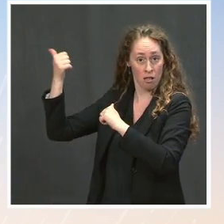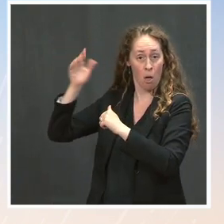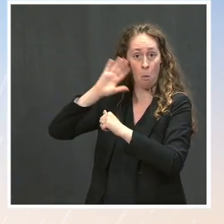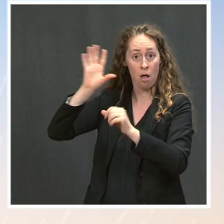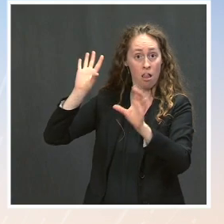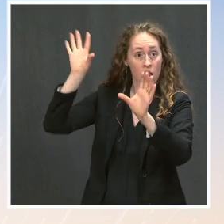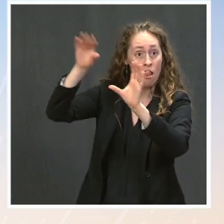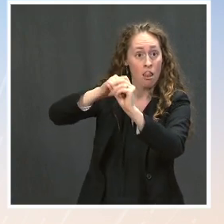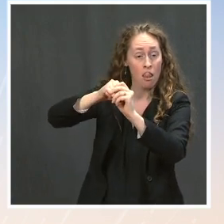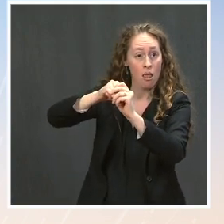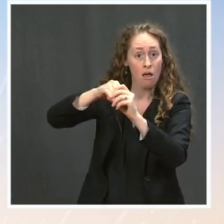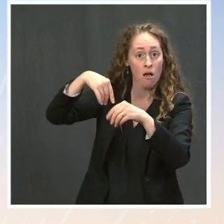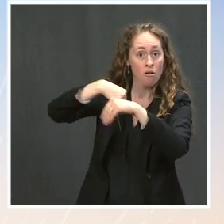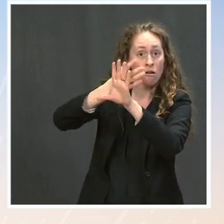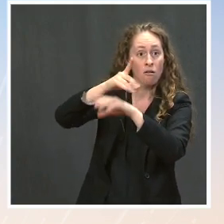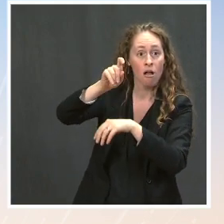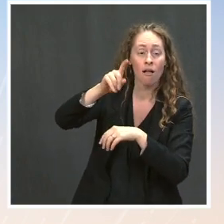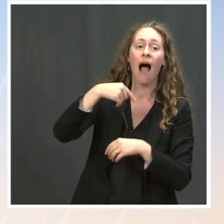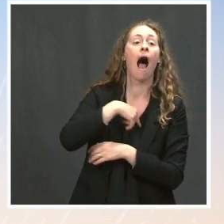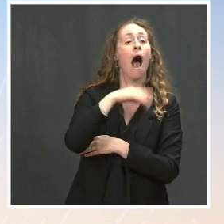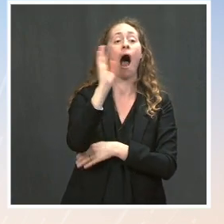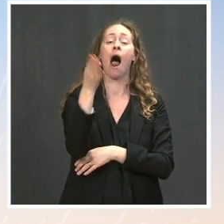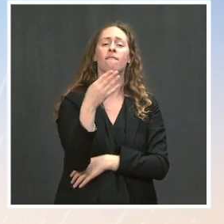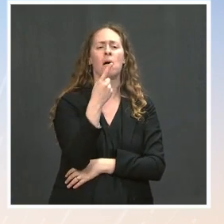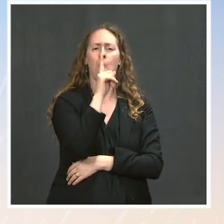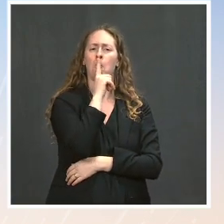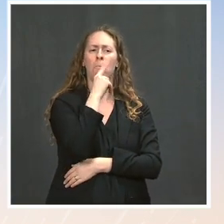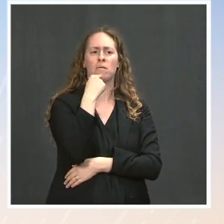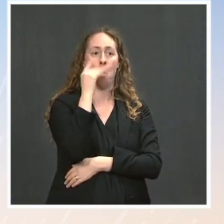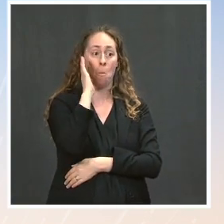be a part of his agenda, so I'm not sure there's like a big